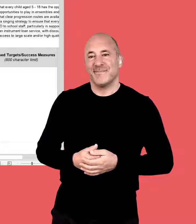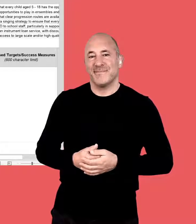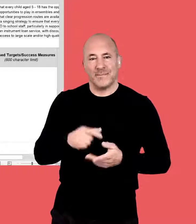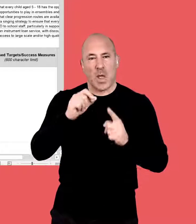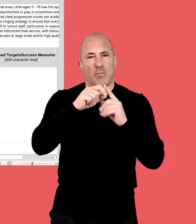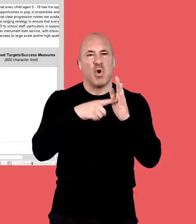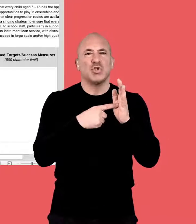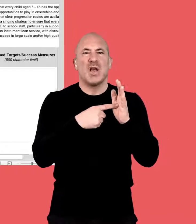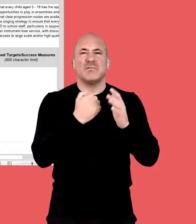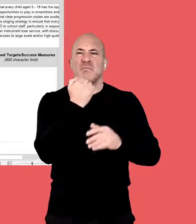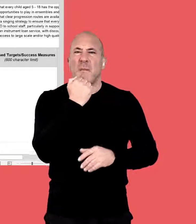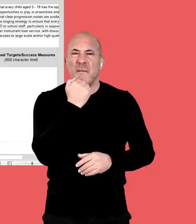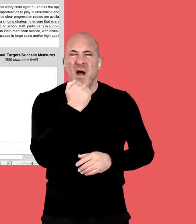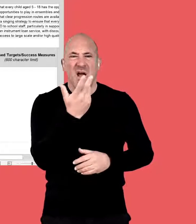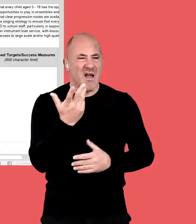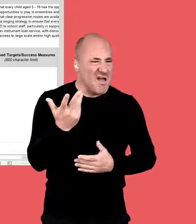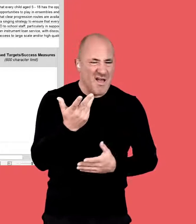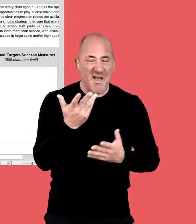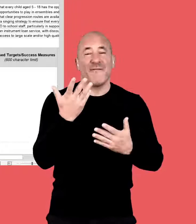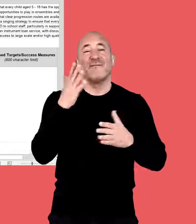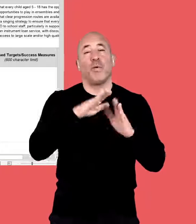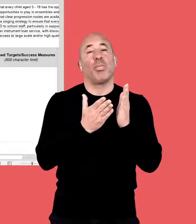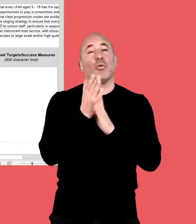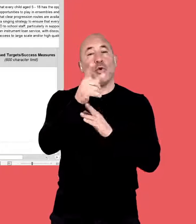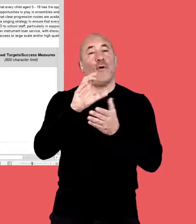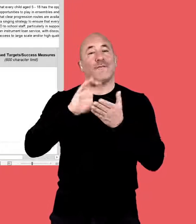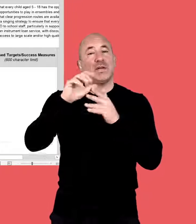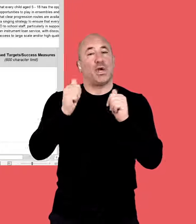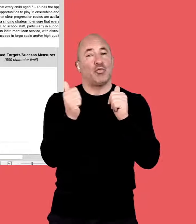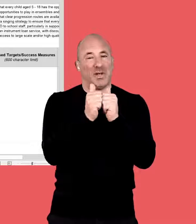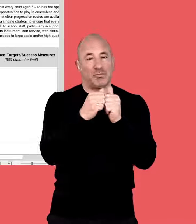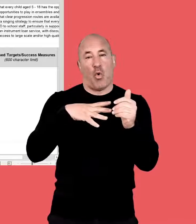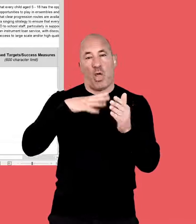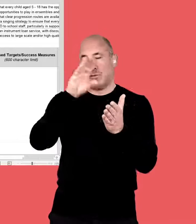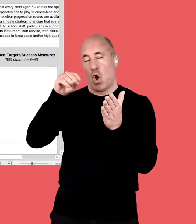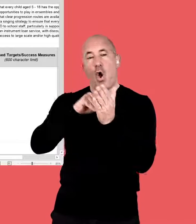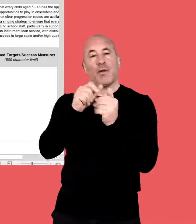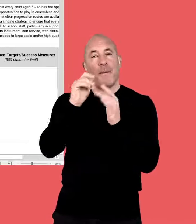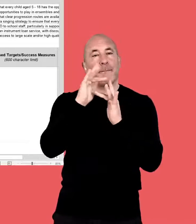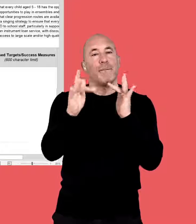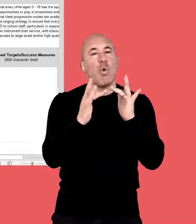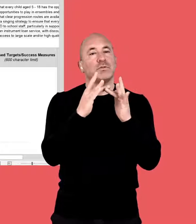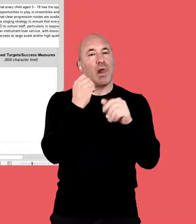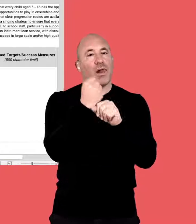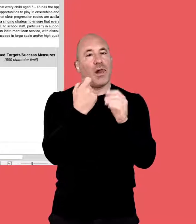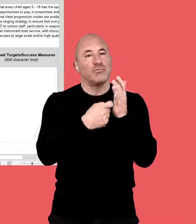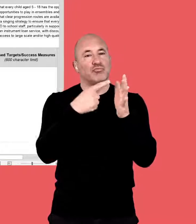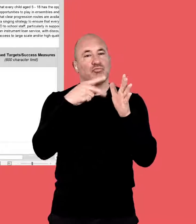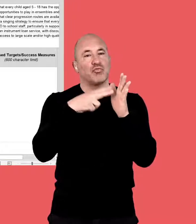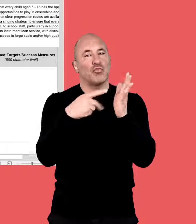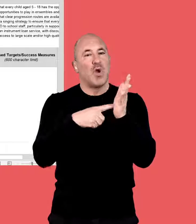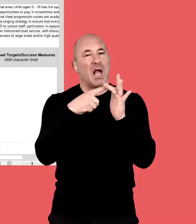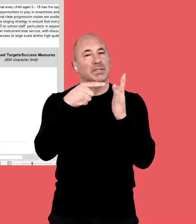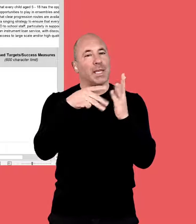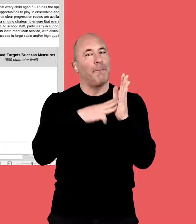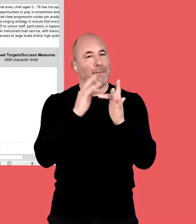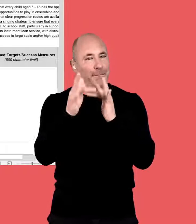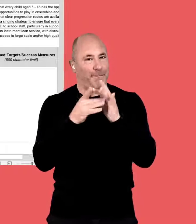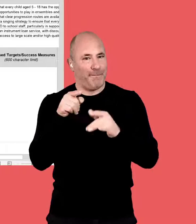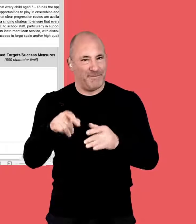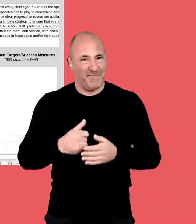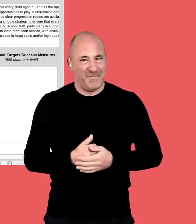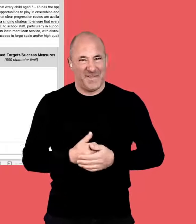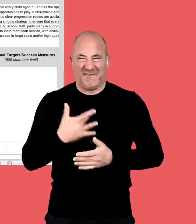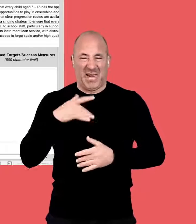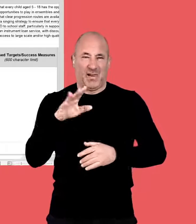Your project number will be confirmed in your funding agreement and is listed on Grantian. It is likely